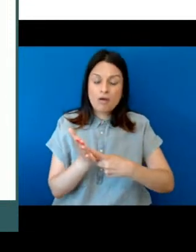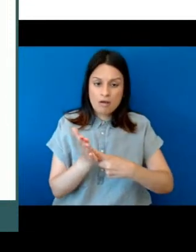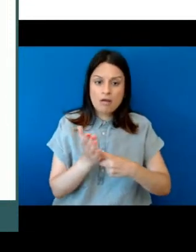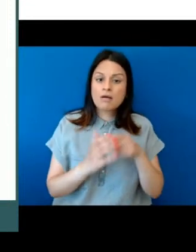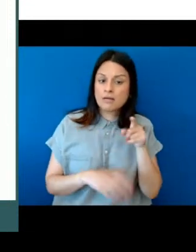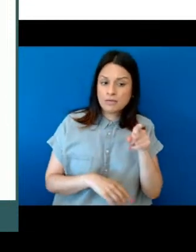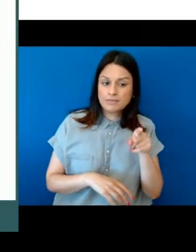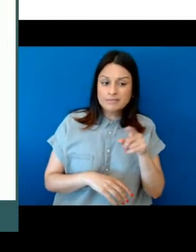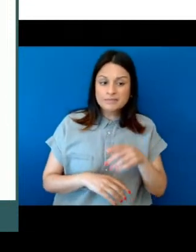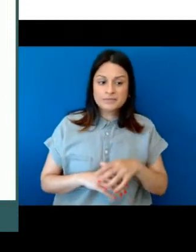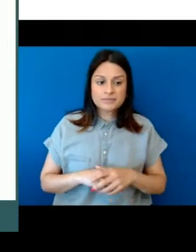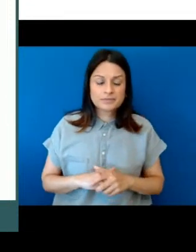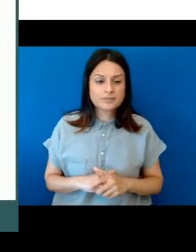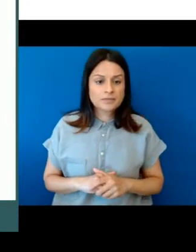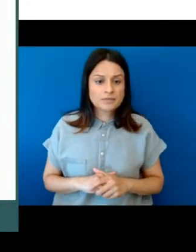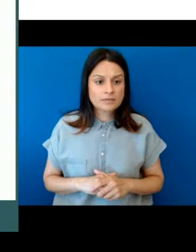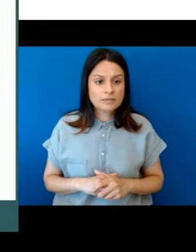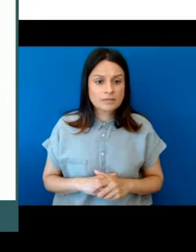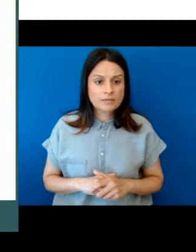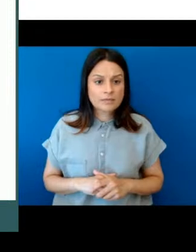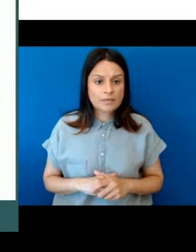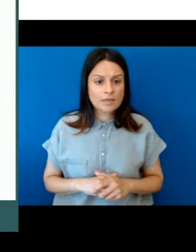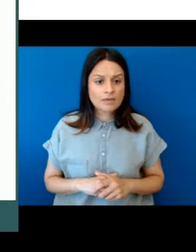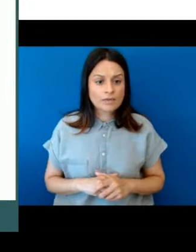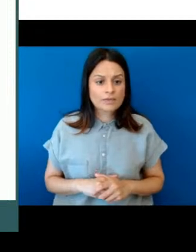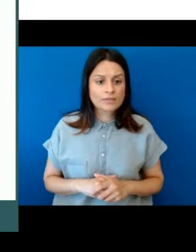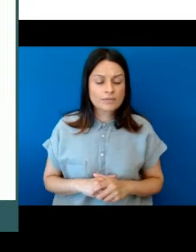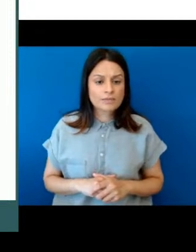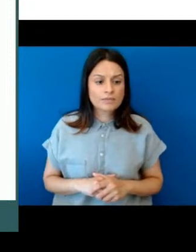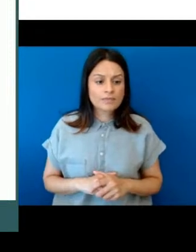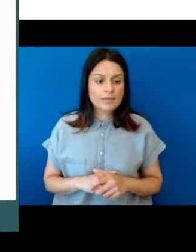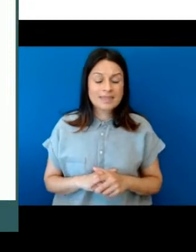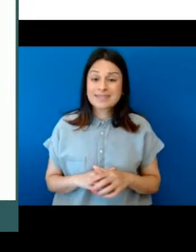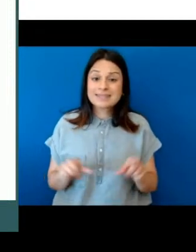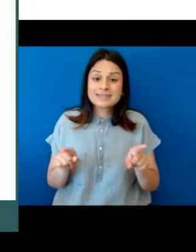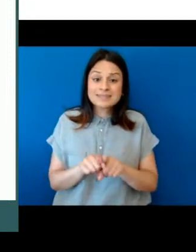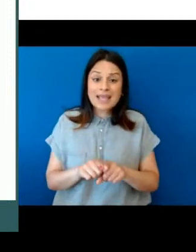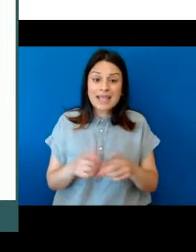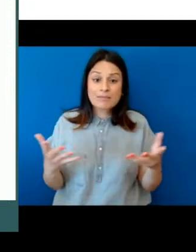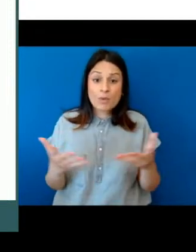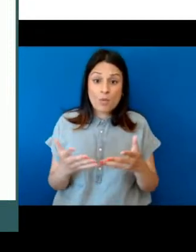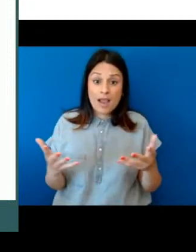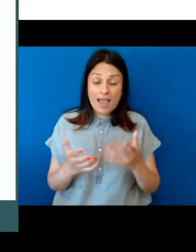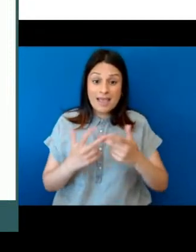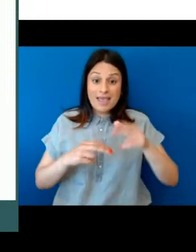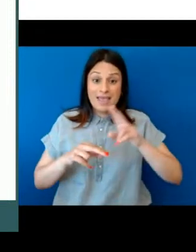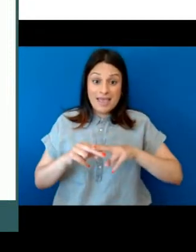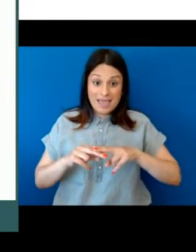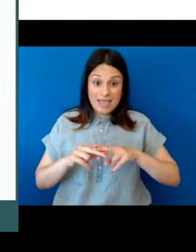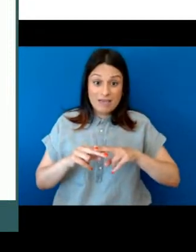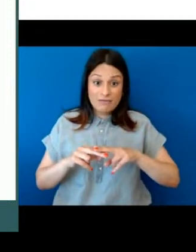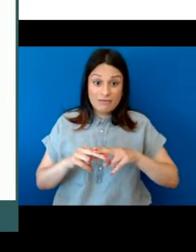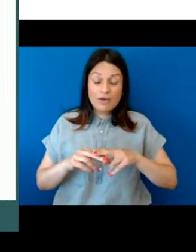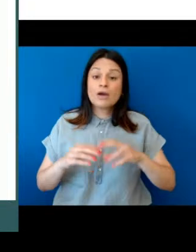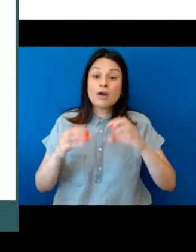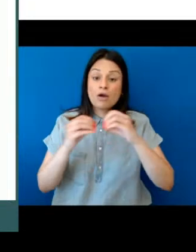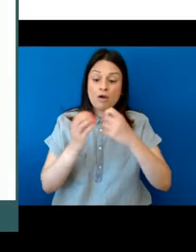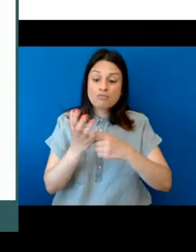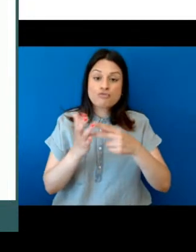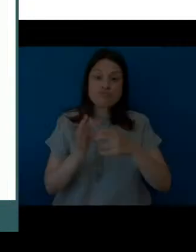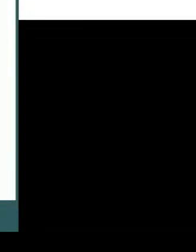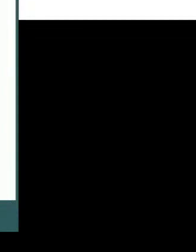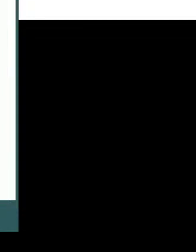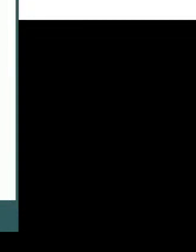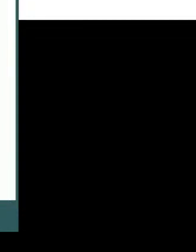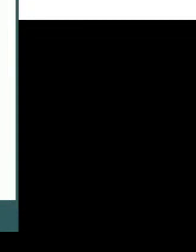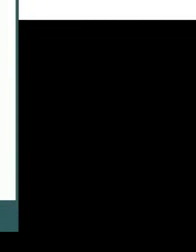as well. And the same is true in reverse. If you put the allergen in the bronchi, you get inflammation in the nose.